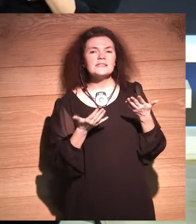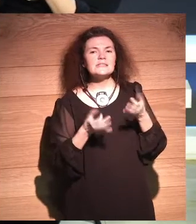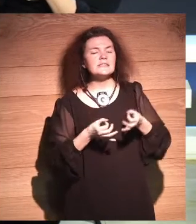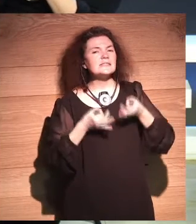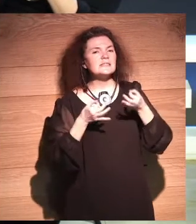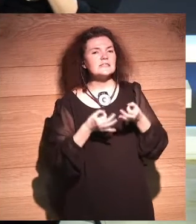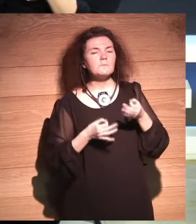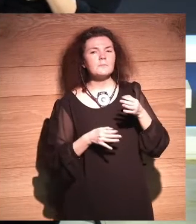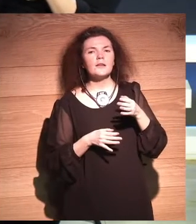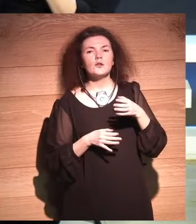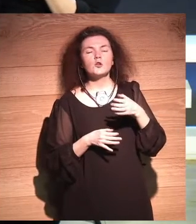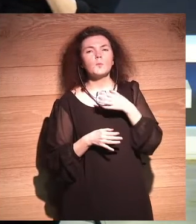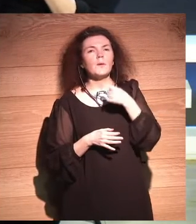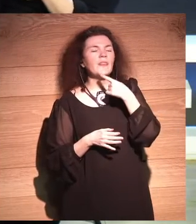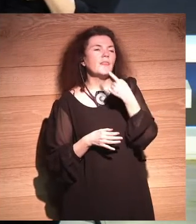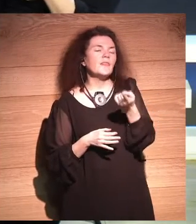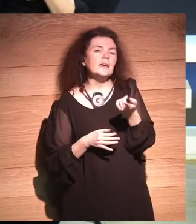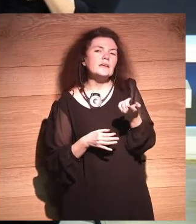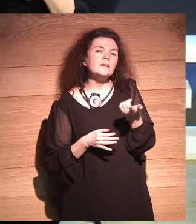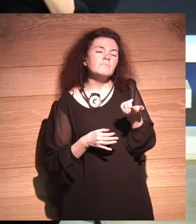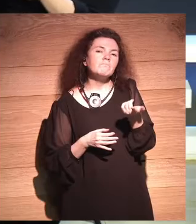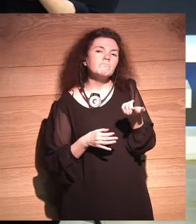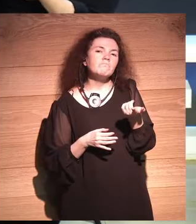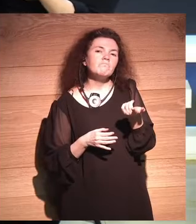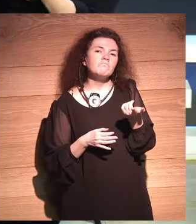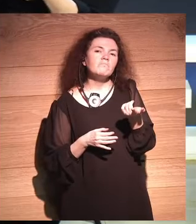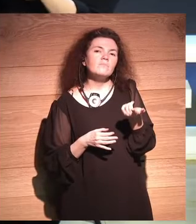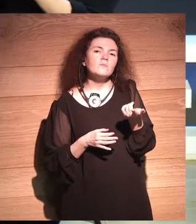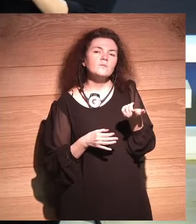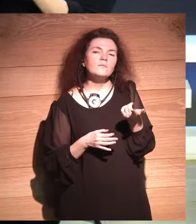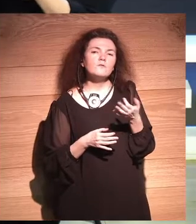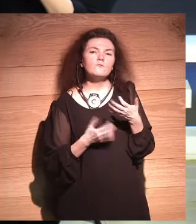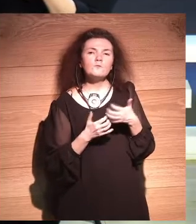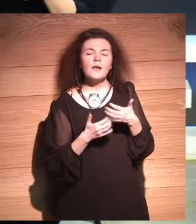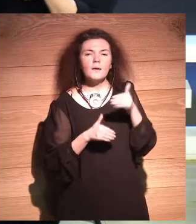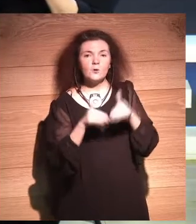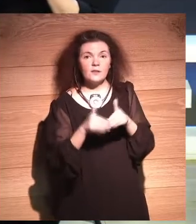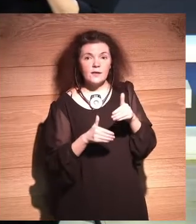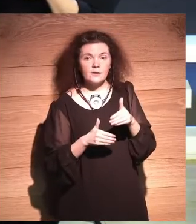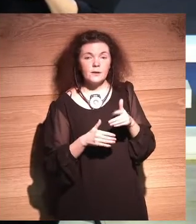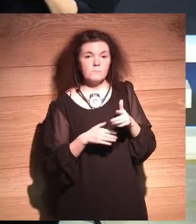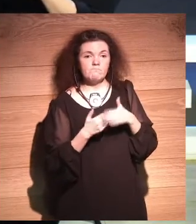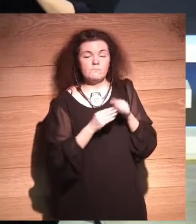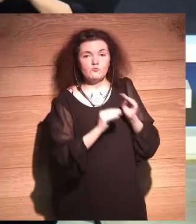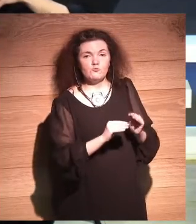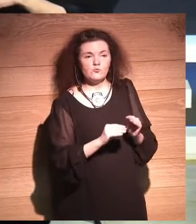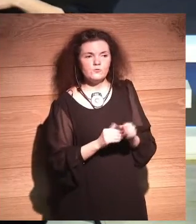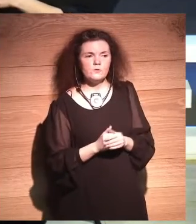sea, combinación de las dos, intentar mejorar la representación con participación.